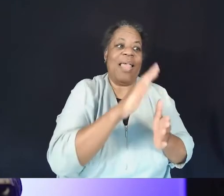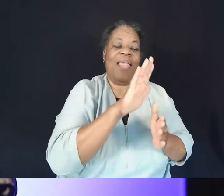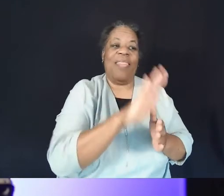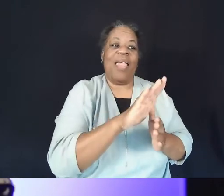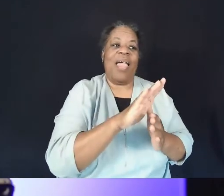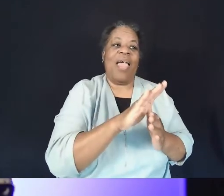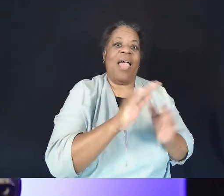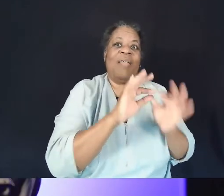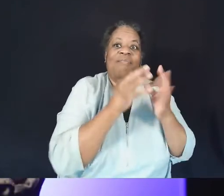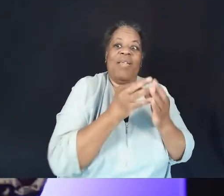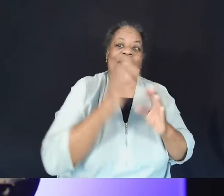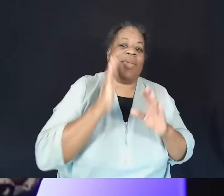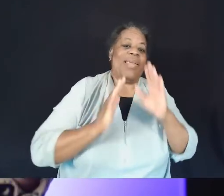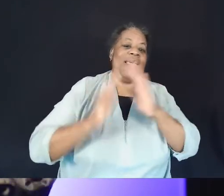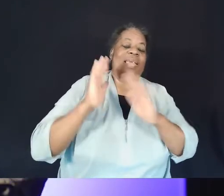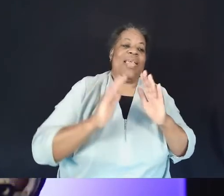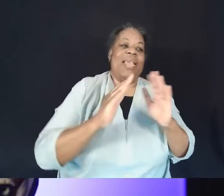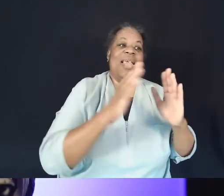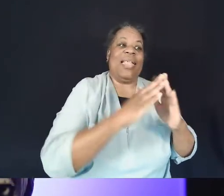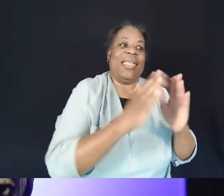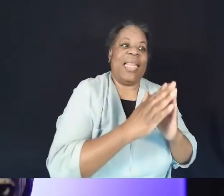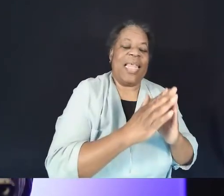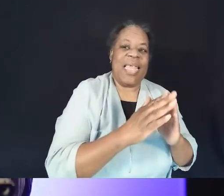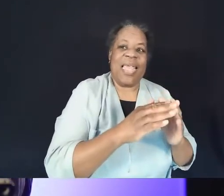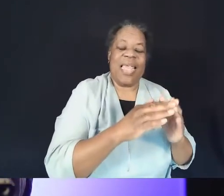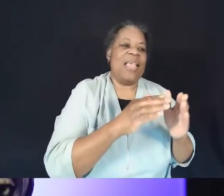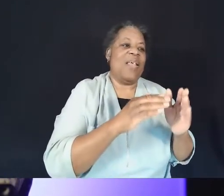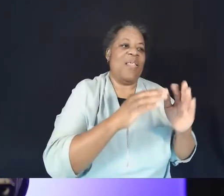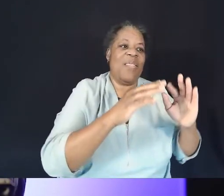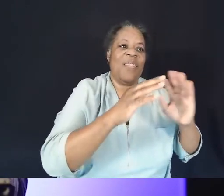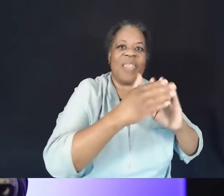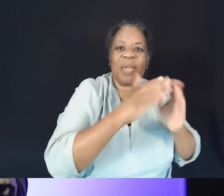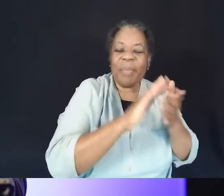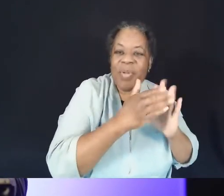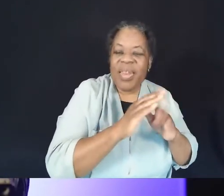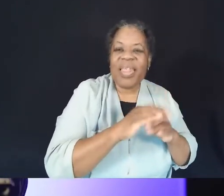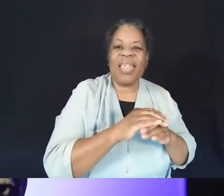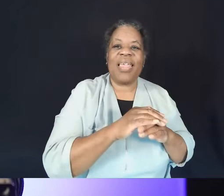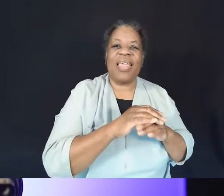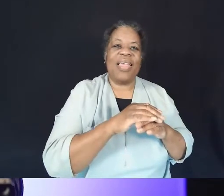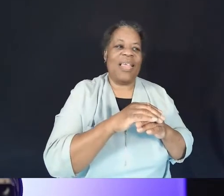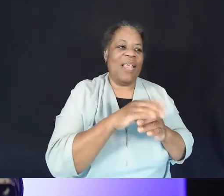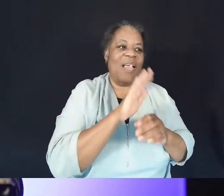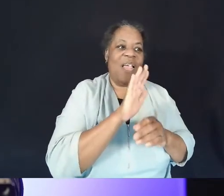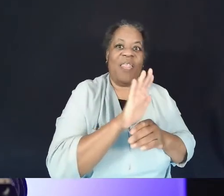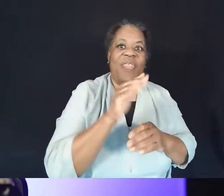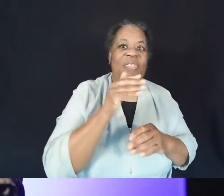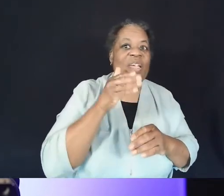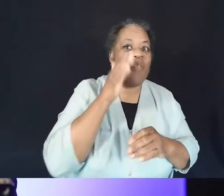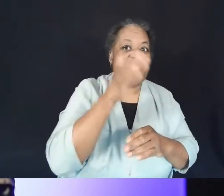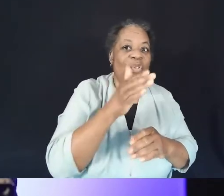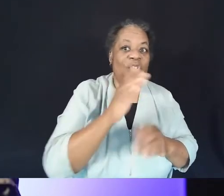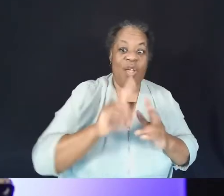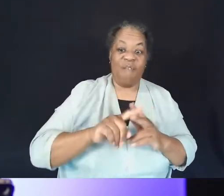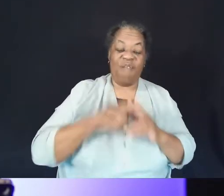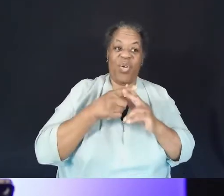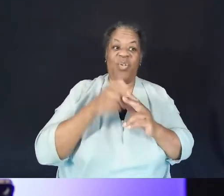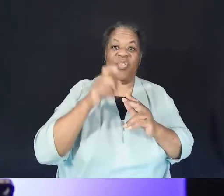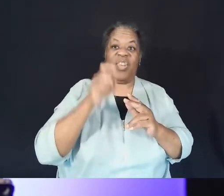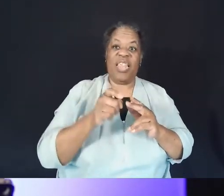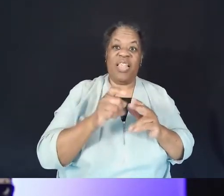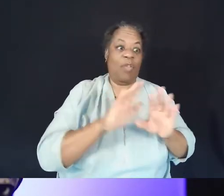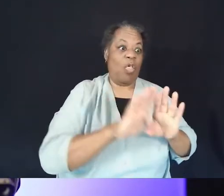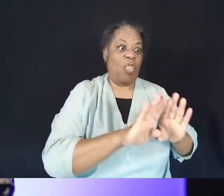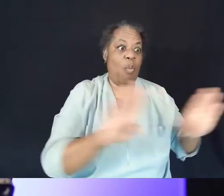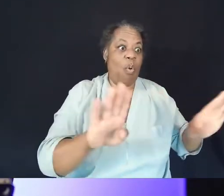rebuild his true community, and rebuild their future. And first, he needs to rebuild this wall.